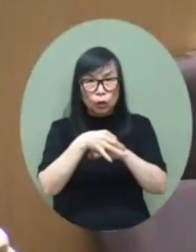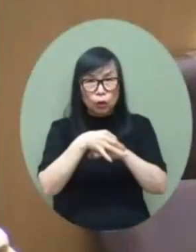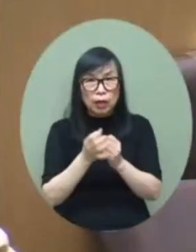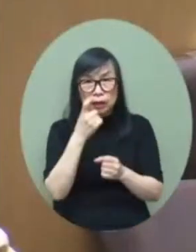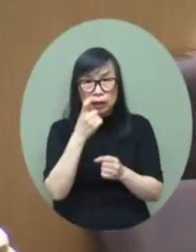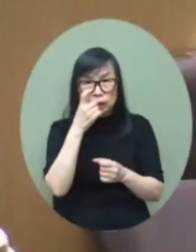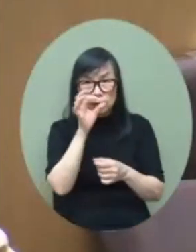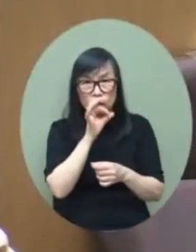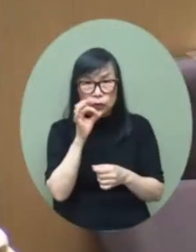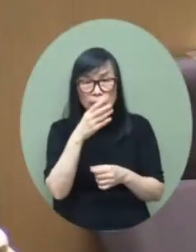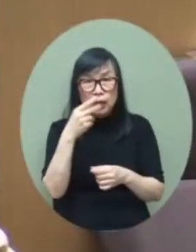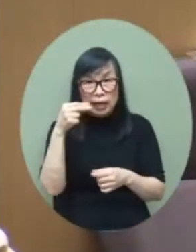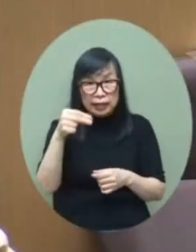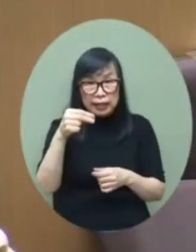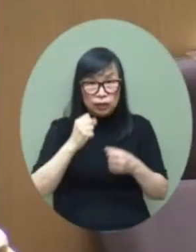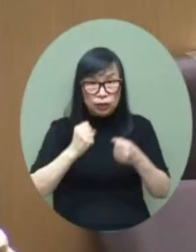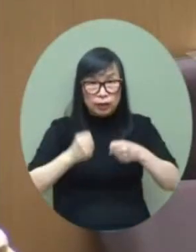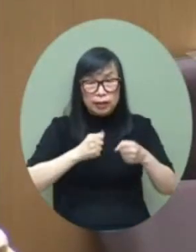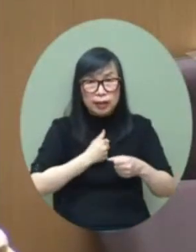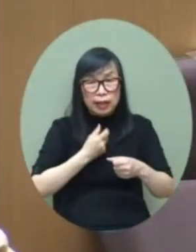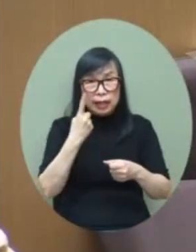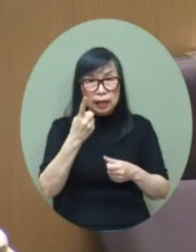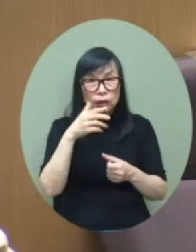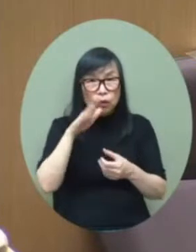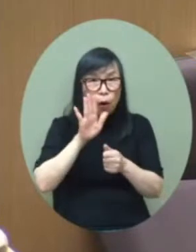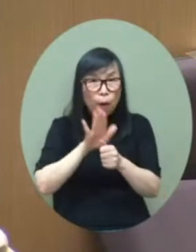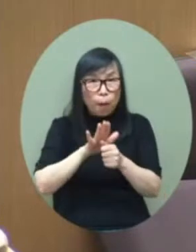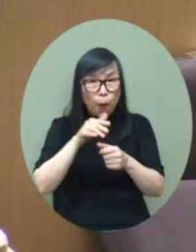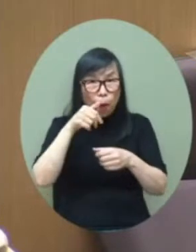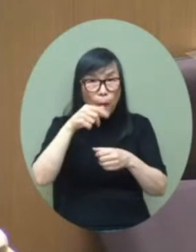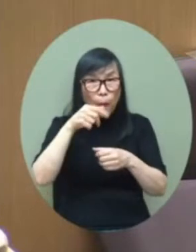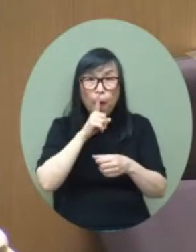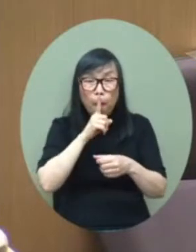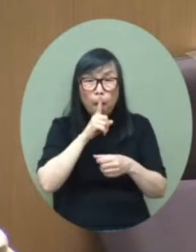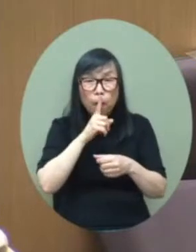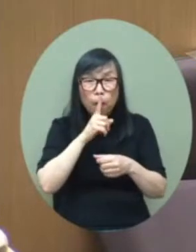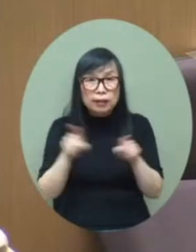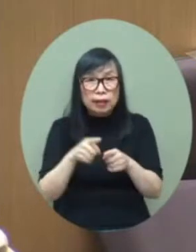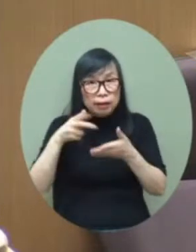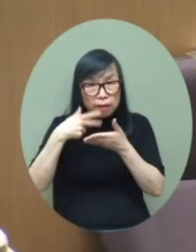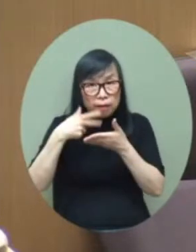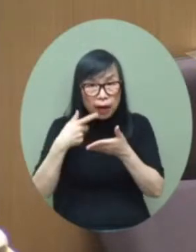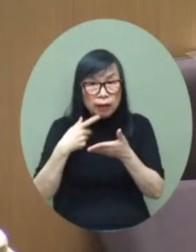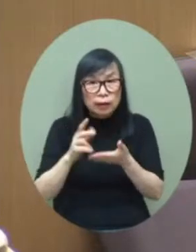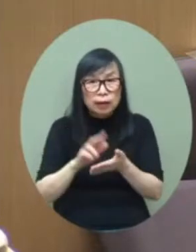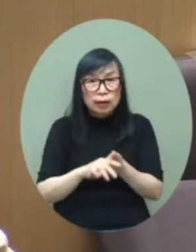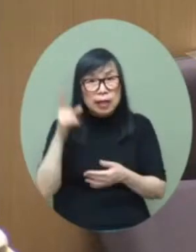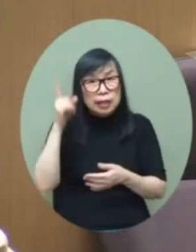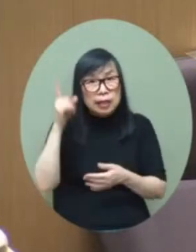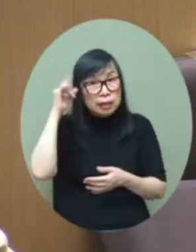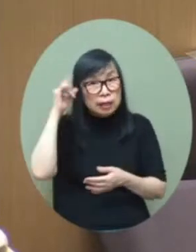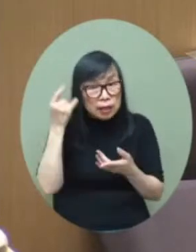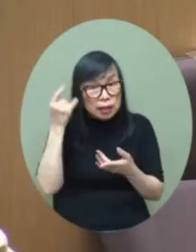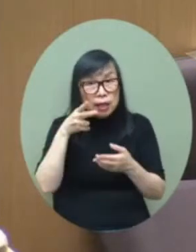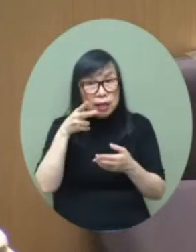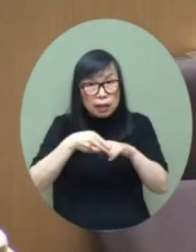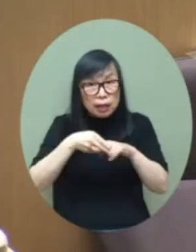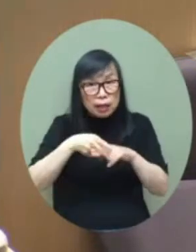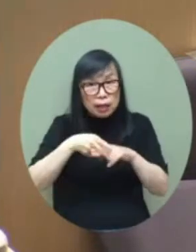Kowloon Tong kindergarten, there is one driver and some nannies who got infected. They